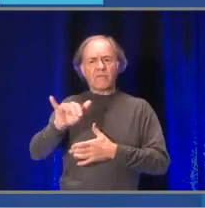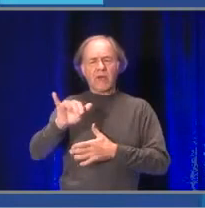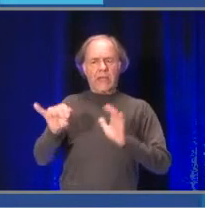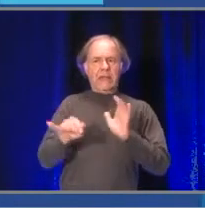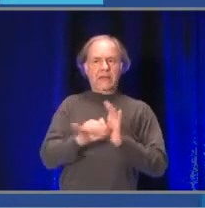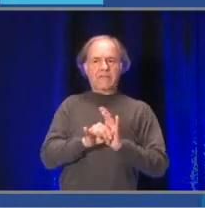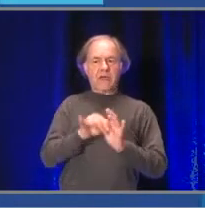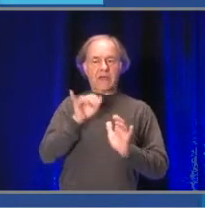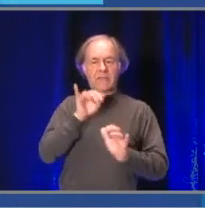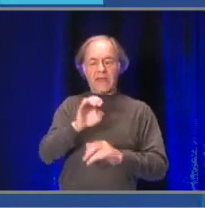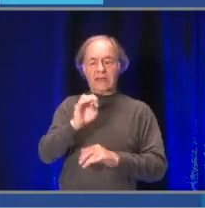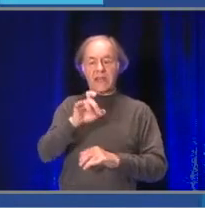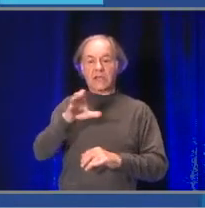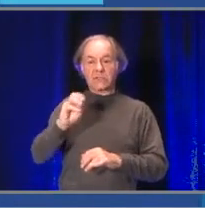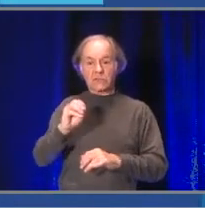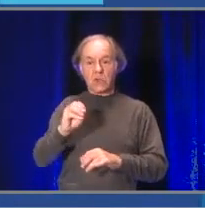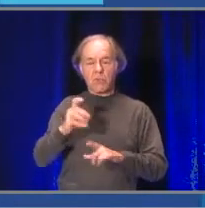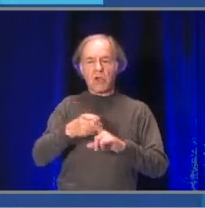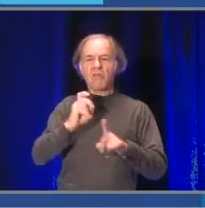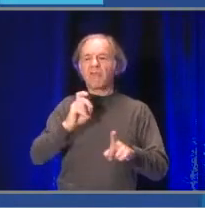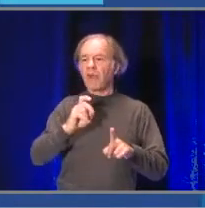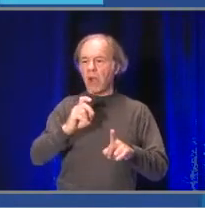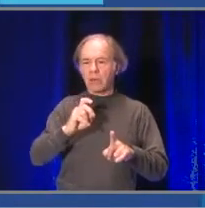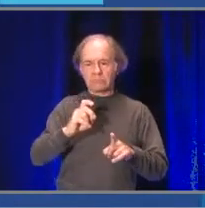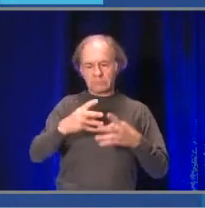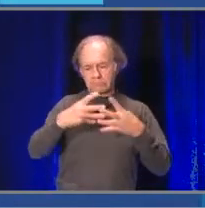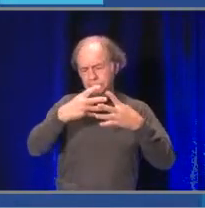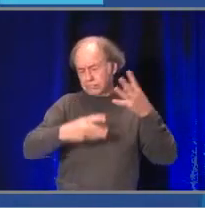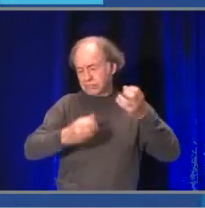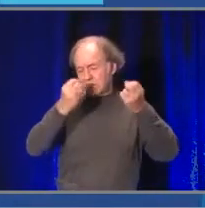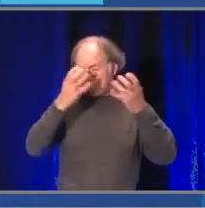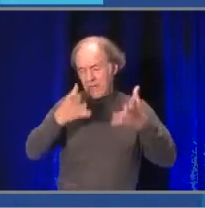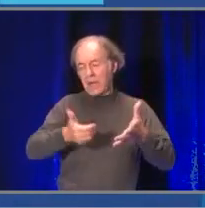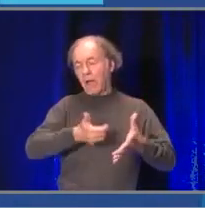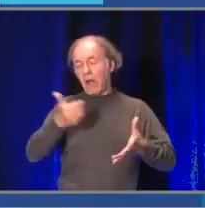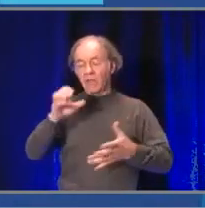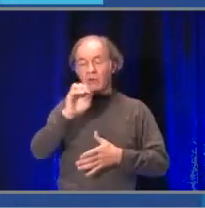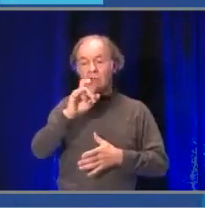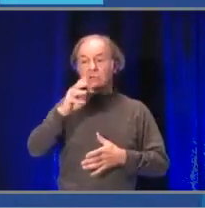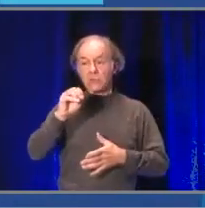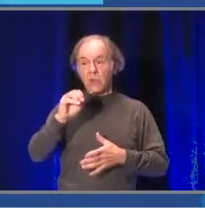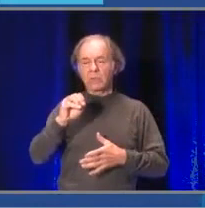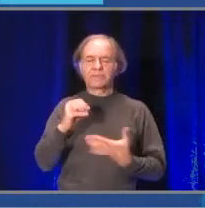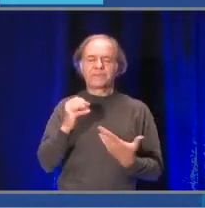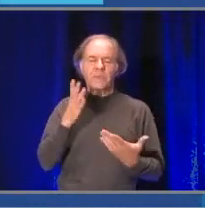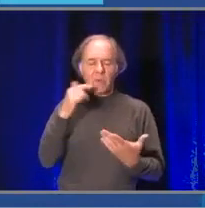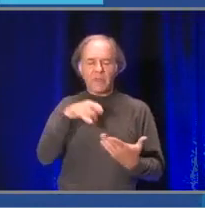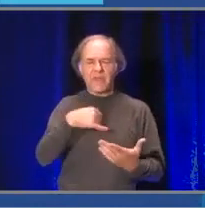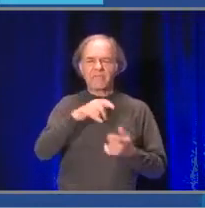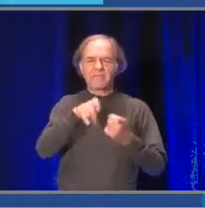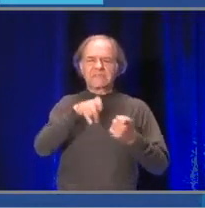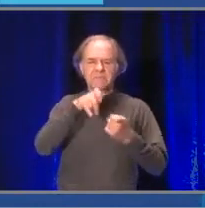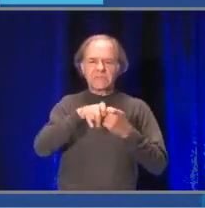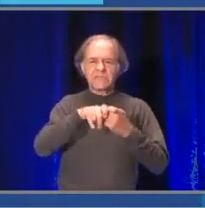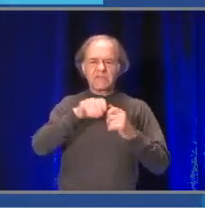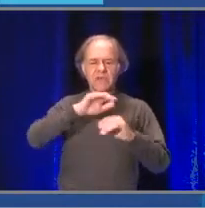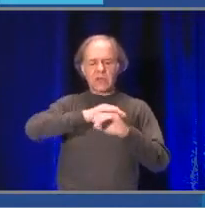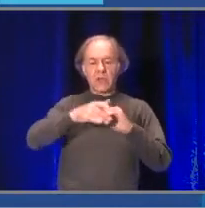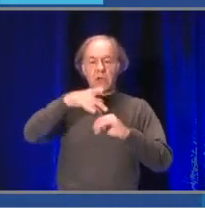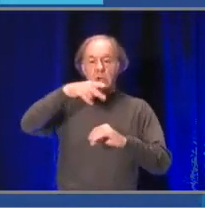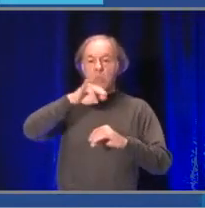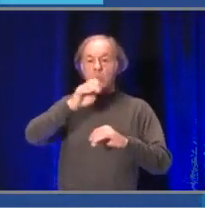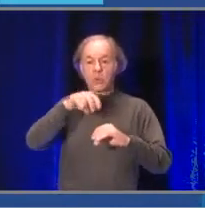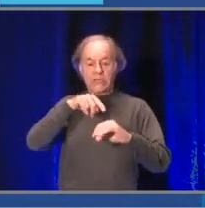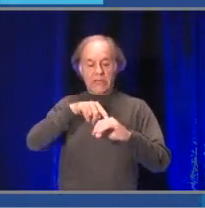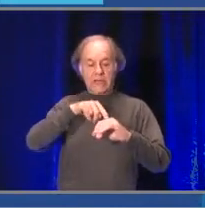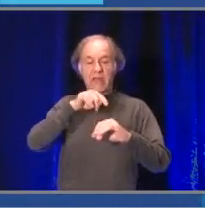identify exosome from a pool of circulating exosome? Well, simply because they have specific protein that